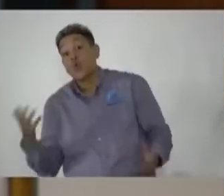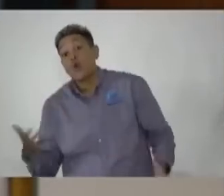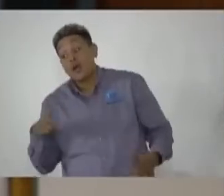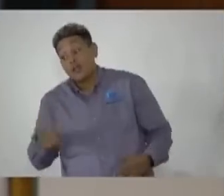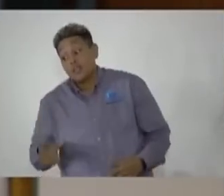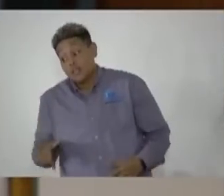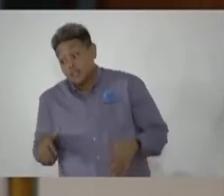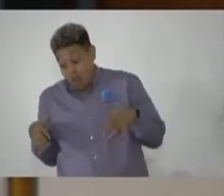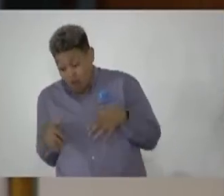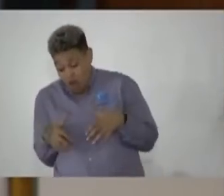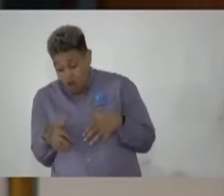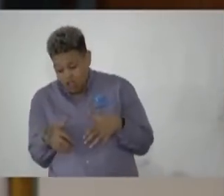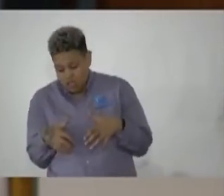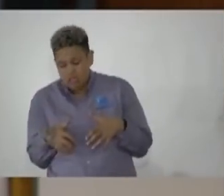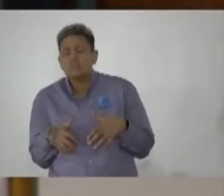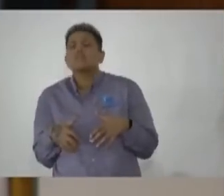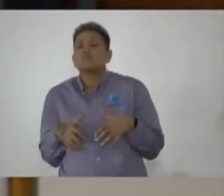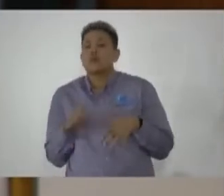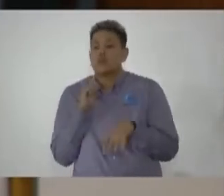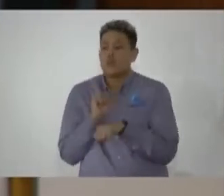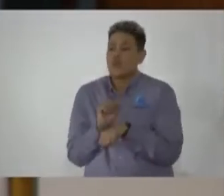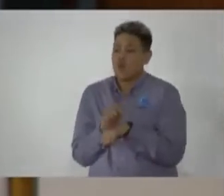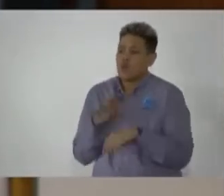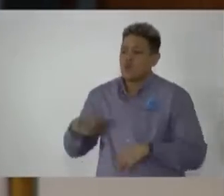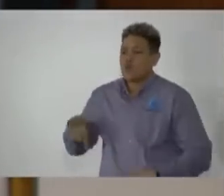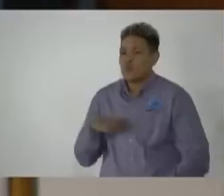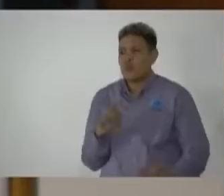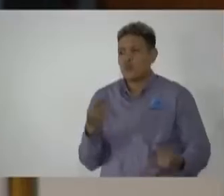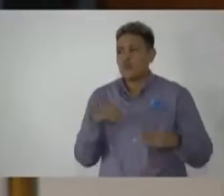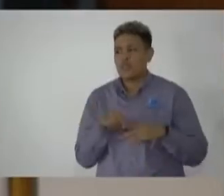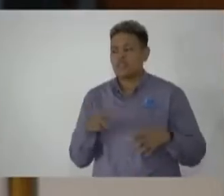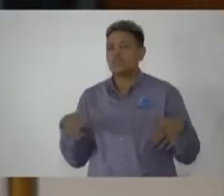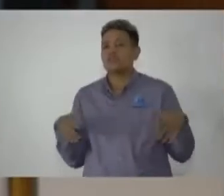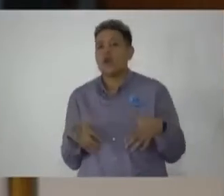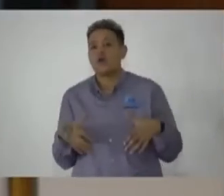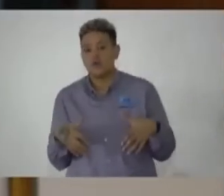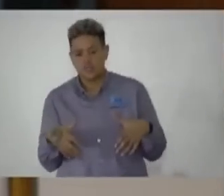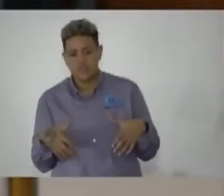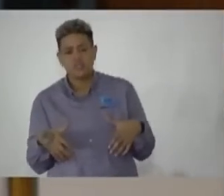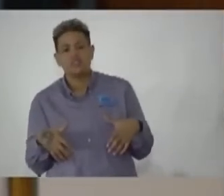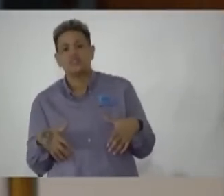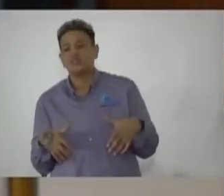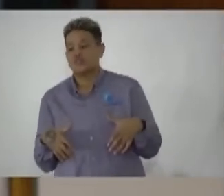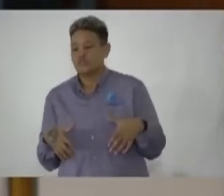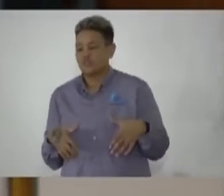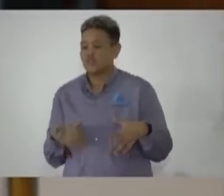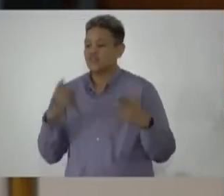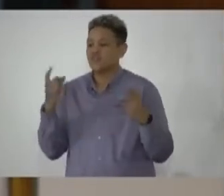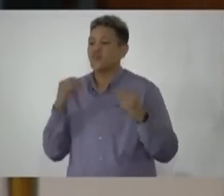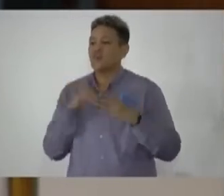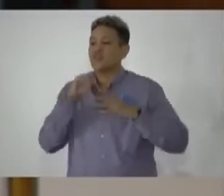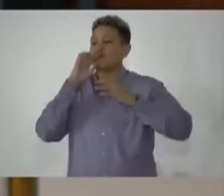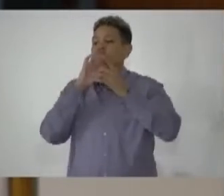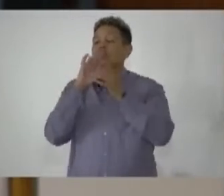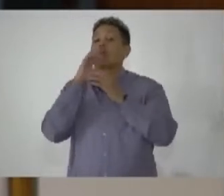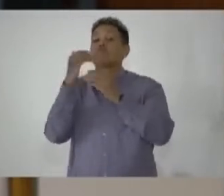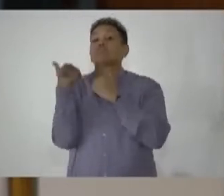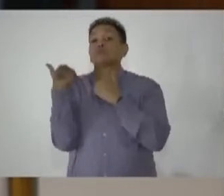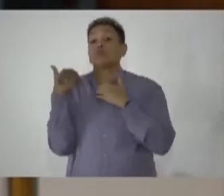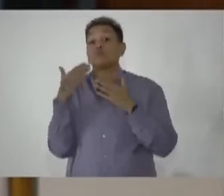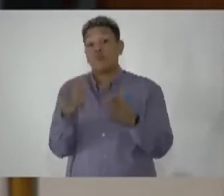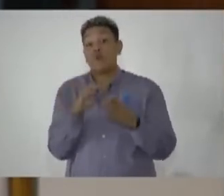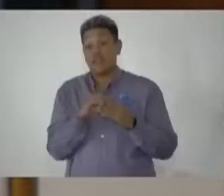this caucus and the work that we do in this caucus is done in a responsible way, in